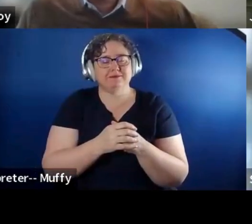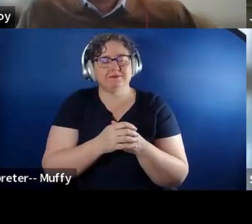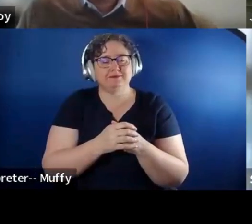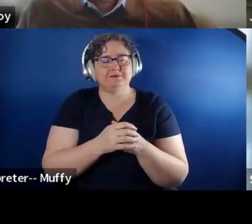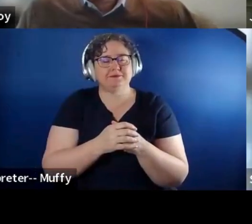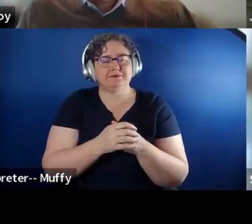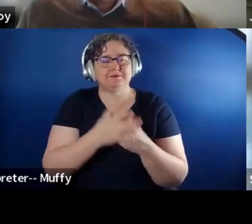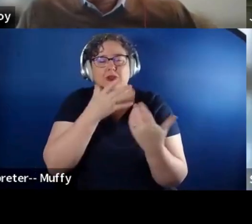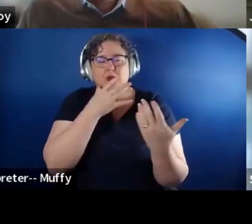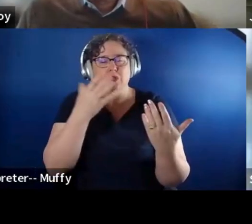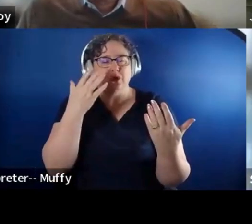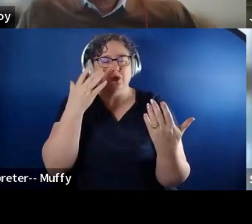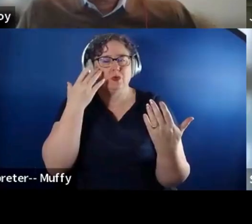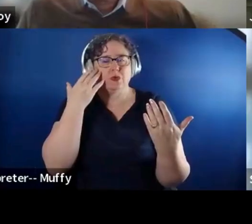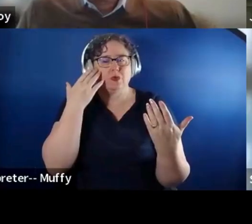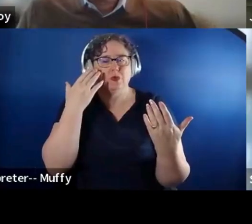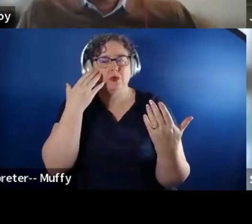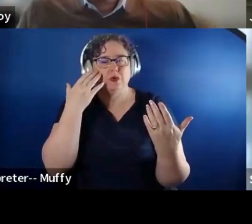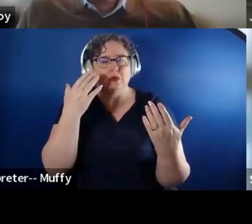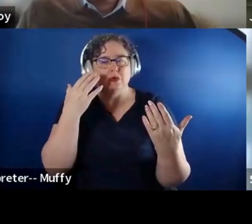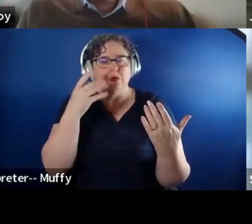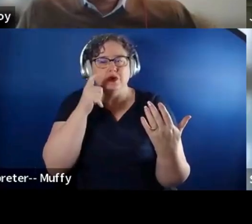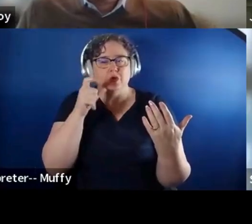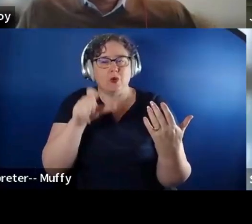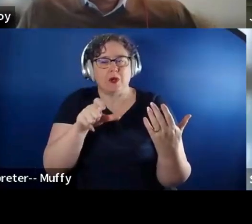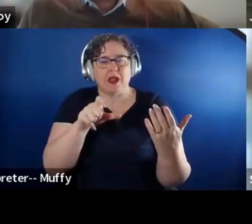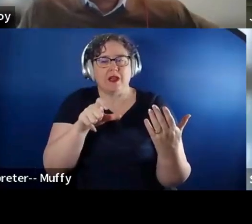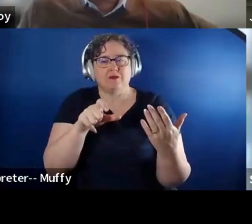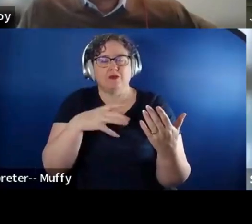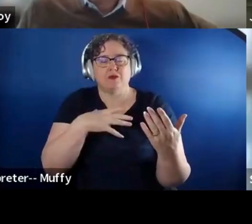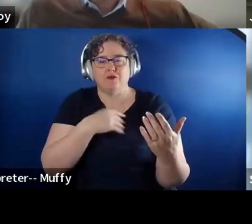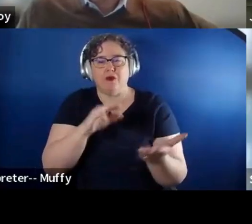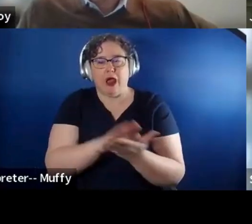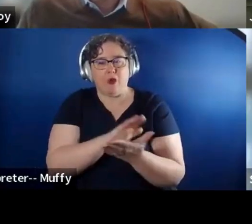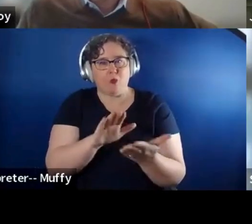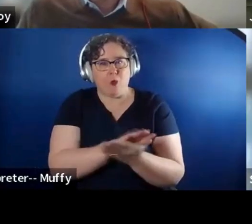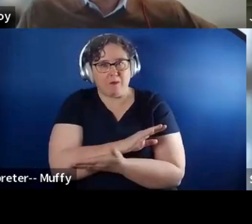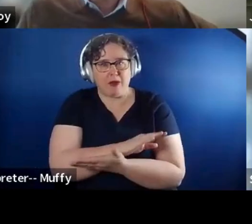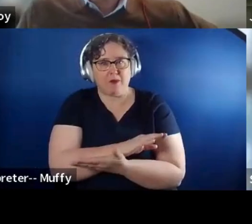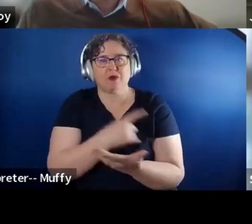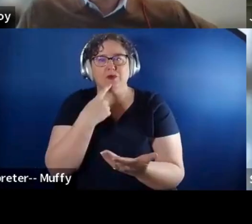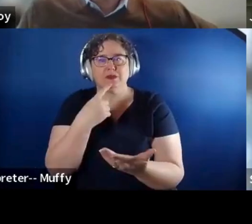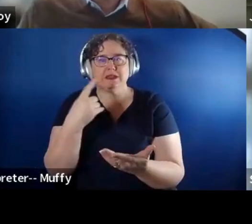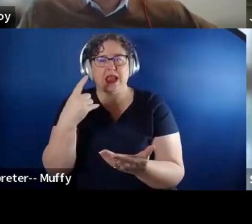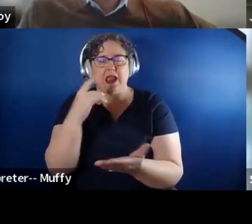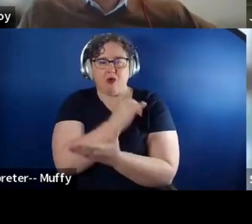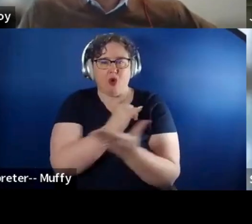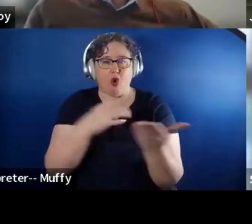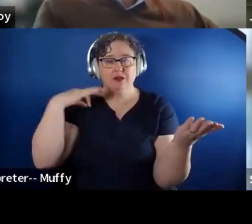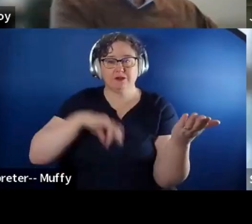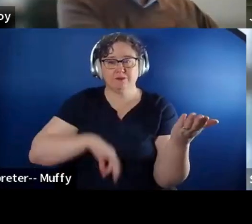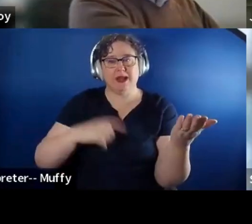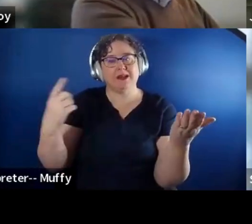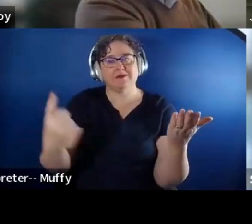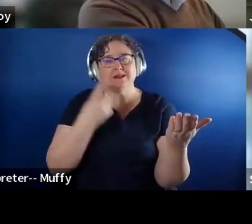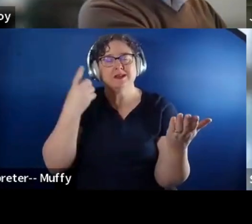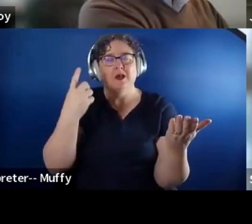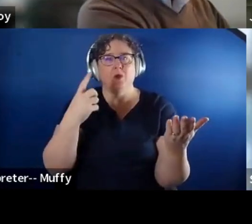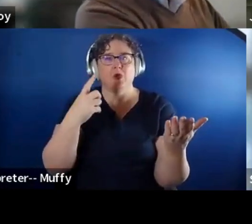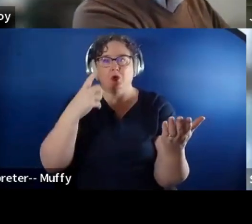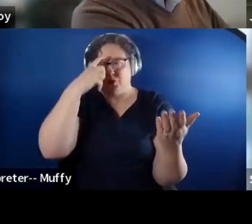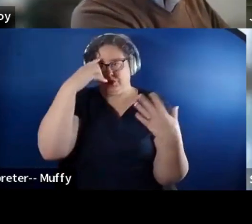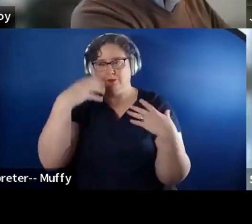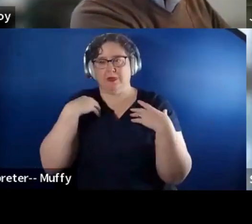don't have to go far to find a white paper that says how the arts benefit somebody whose mental